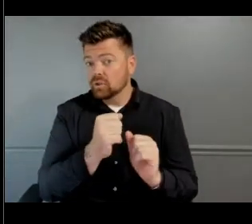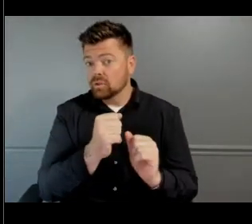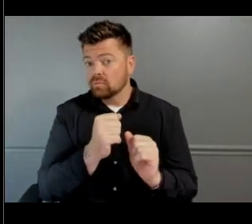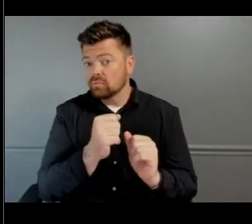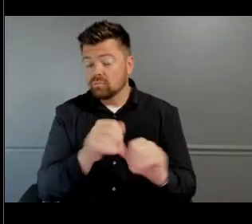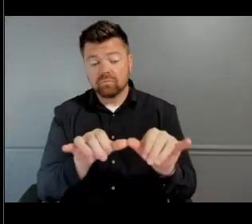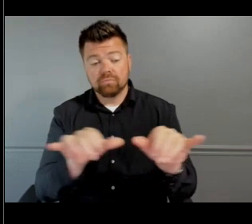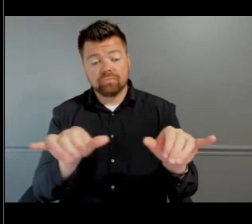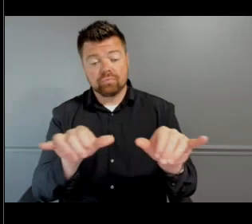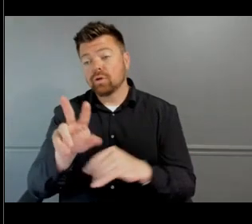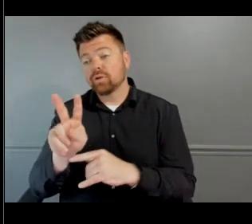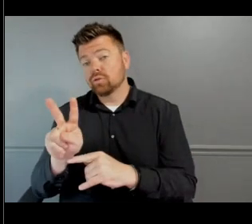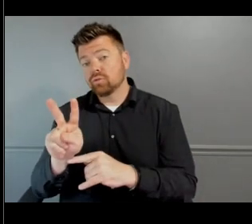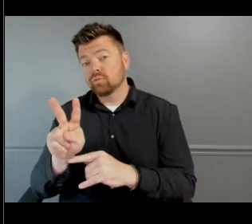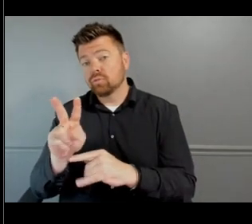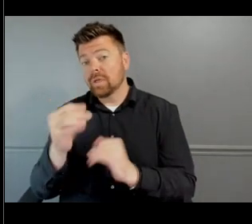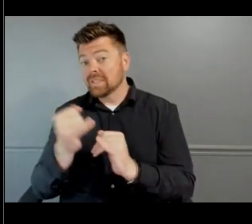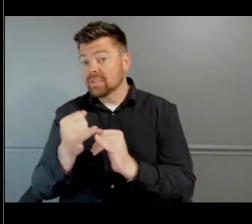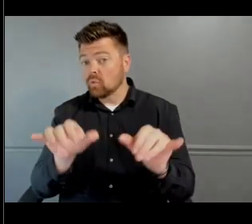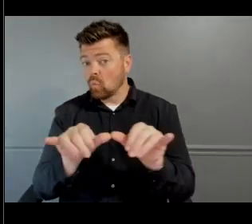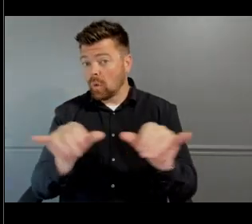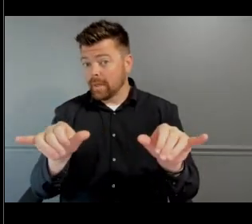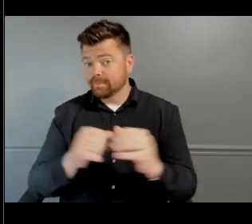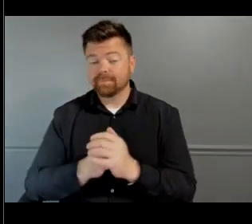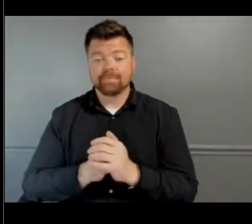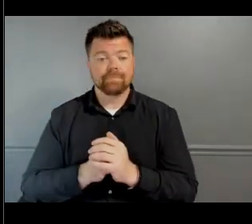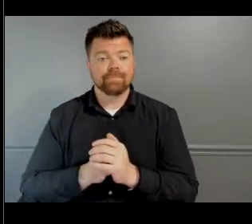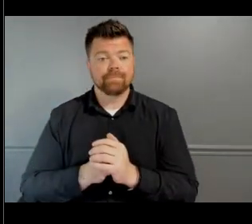and 32 inches wide.